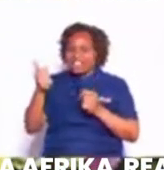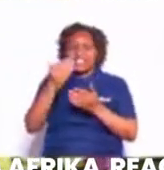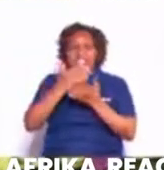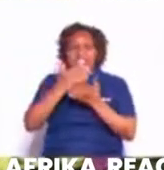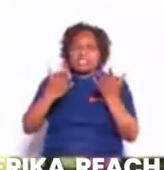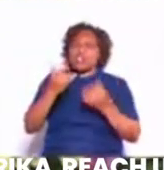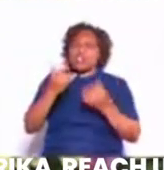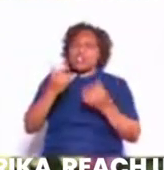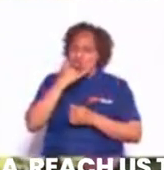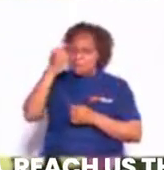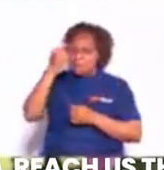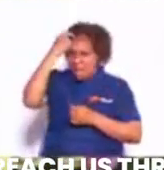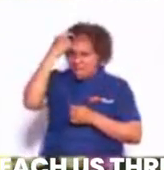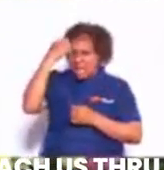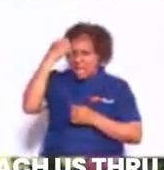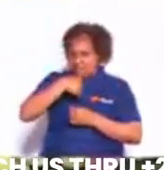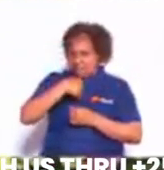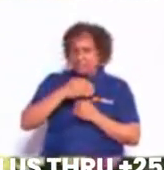mentally.